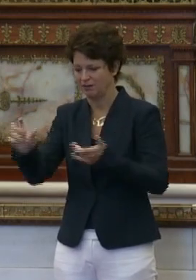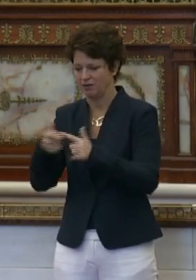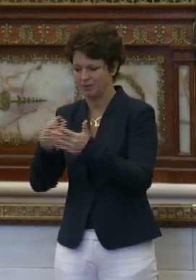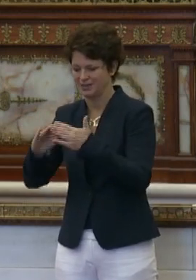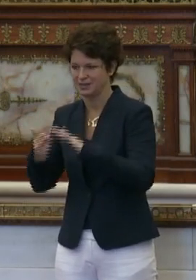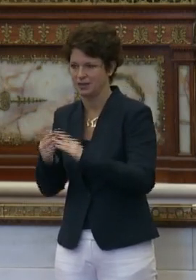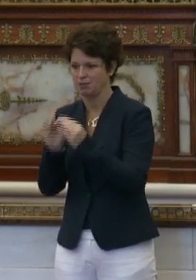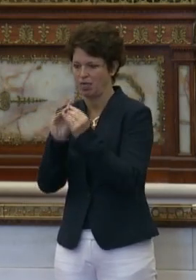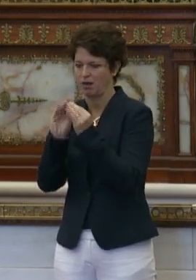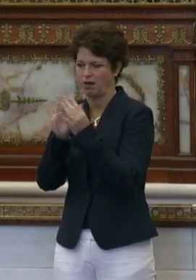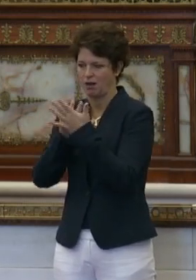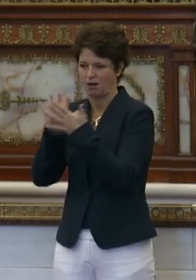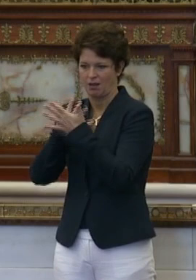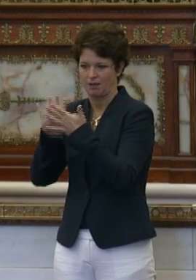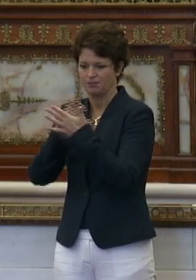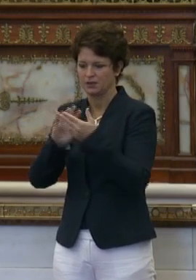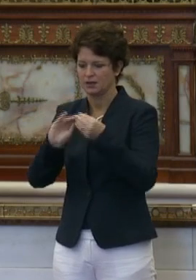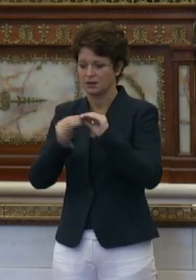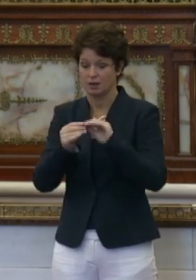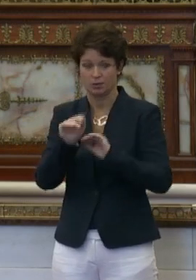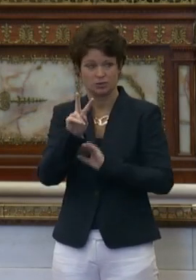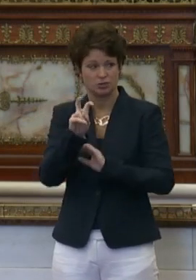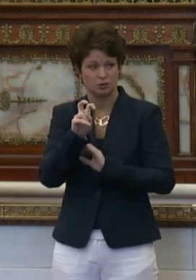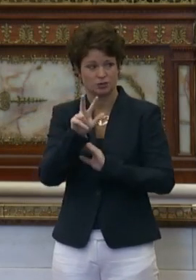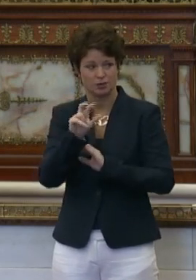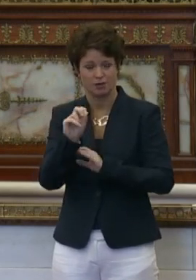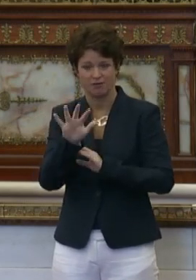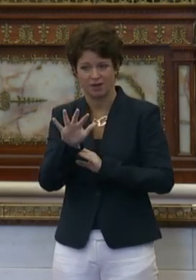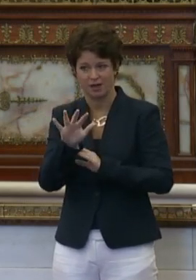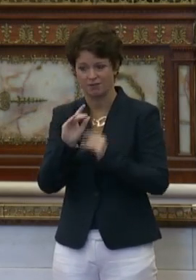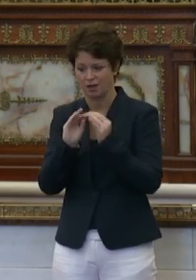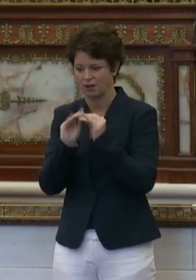property. Bill number 200-305,